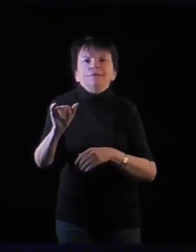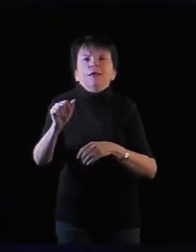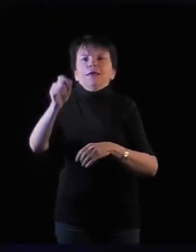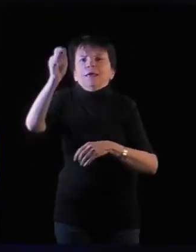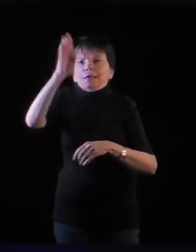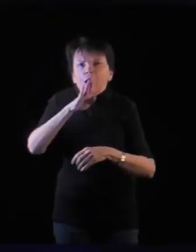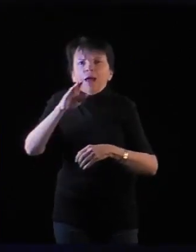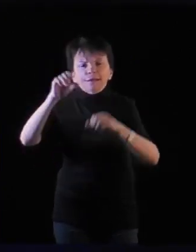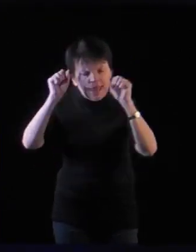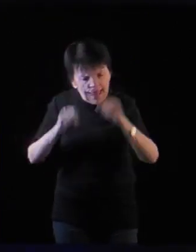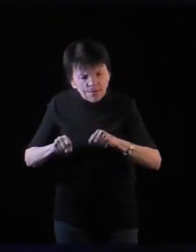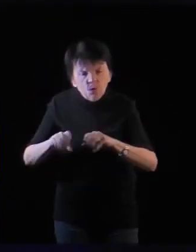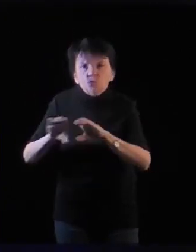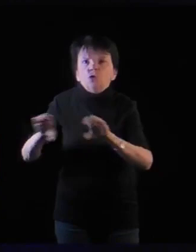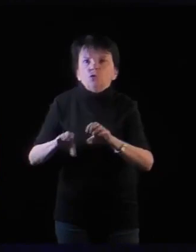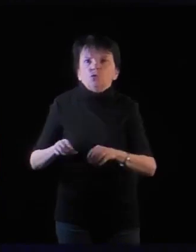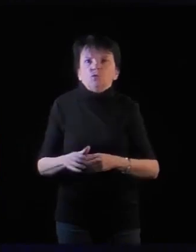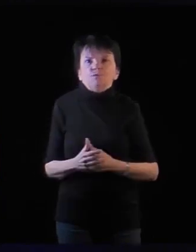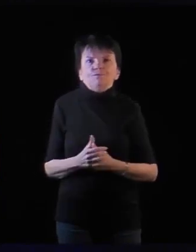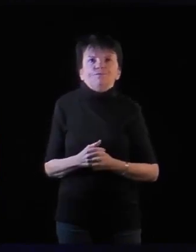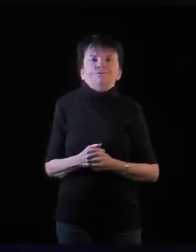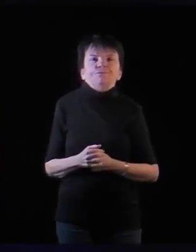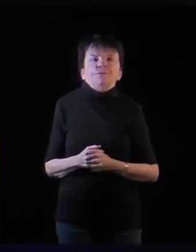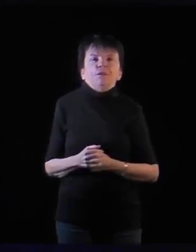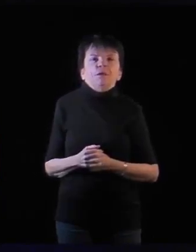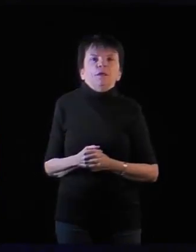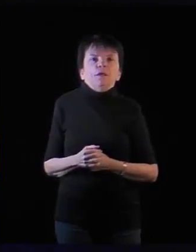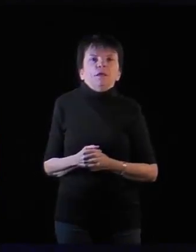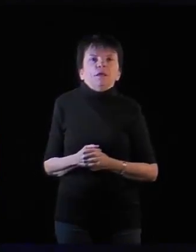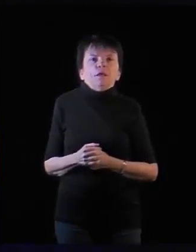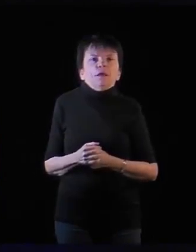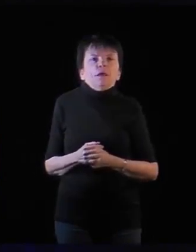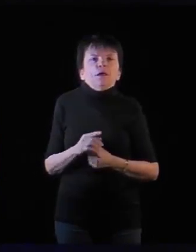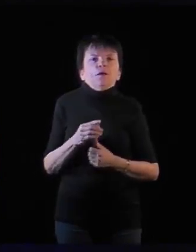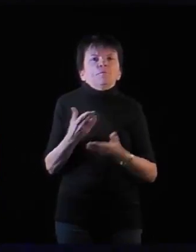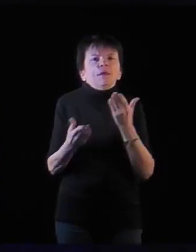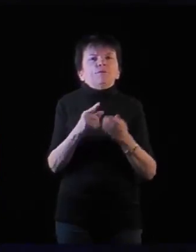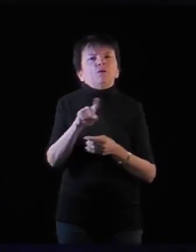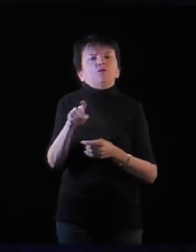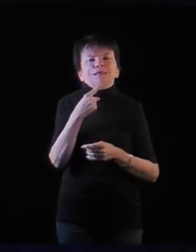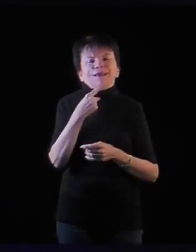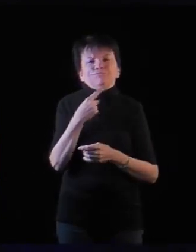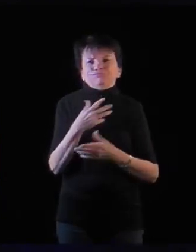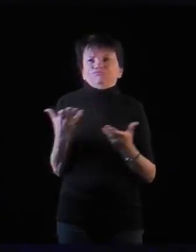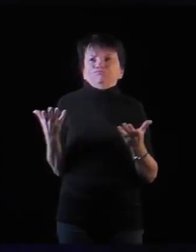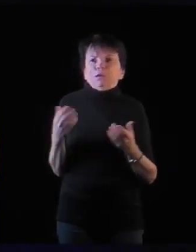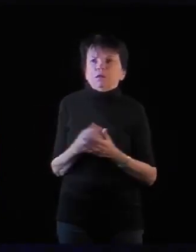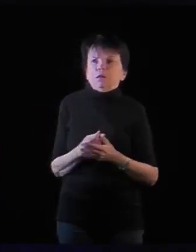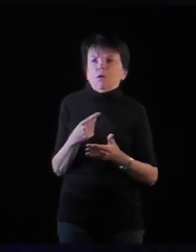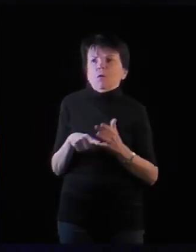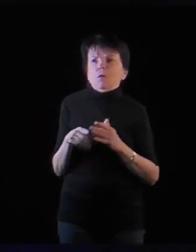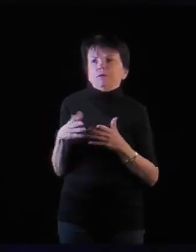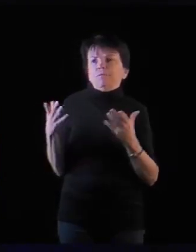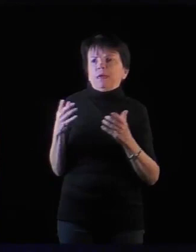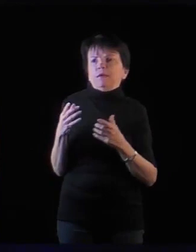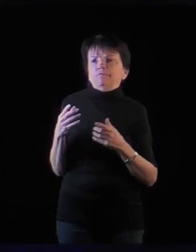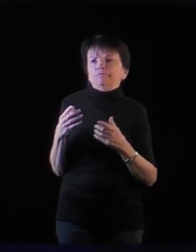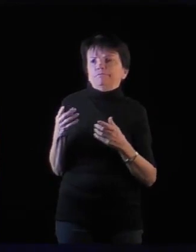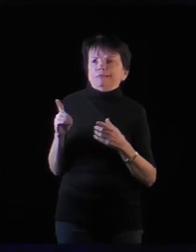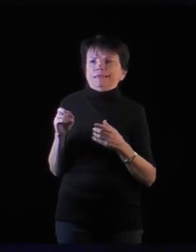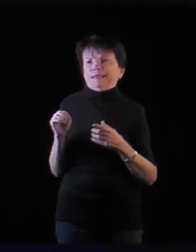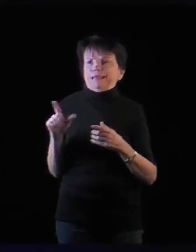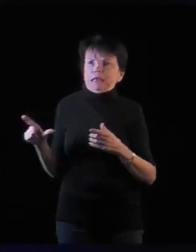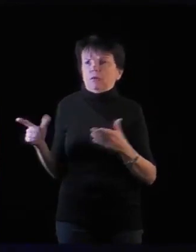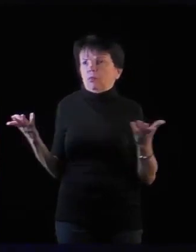to handle anything. Now, you may ask, well, what's the big deal about the presence and the authority and the power? Because we can